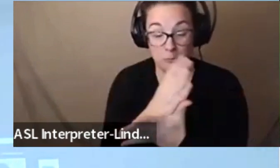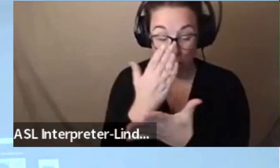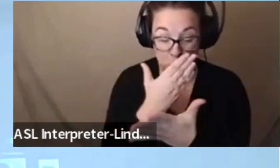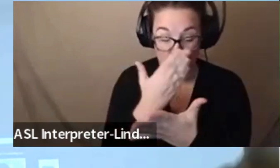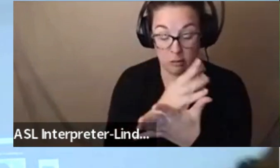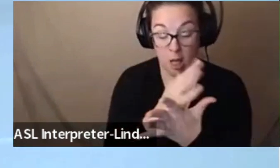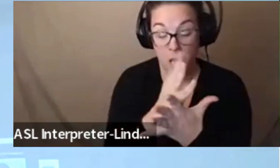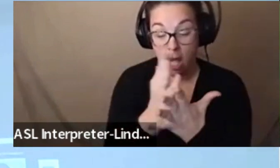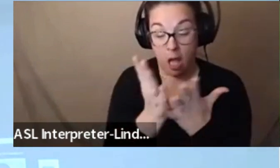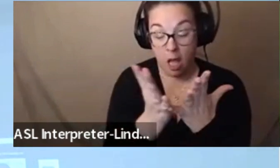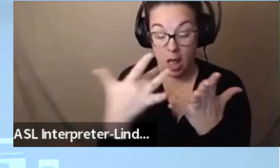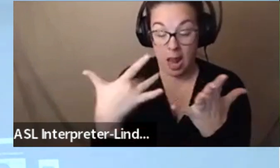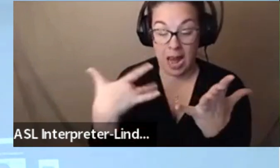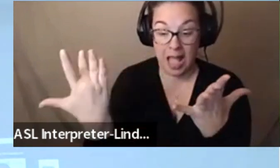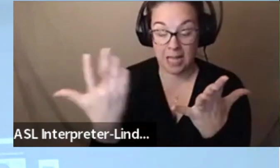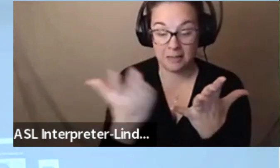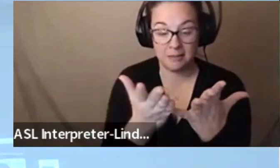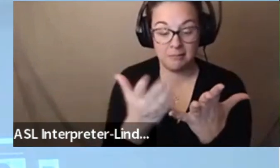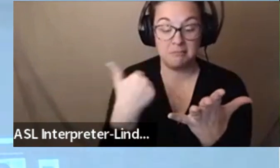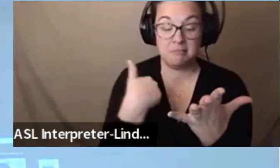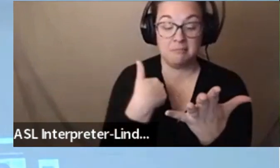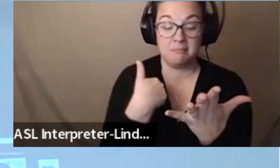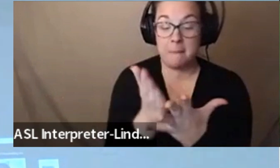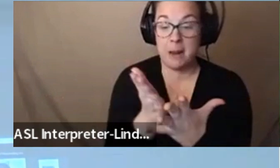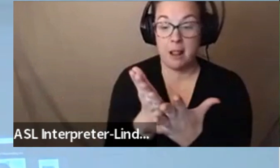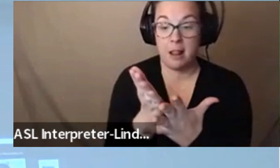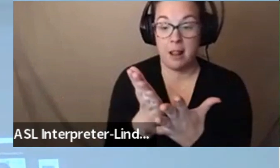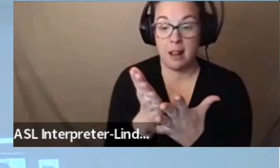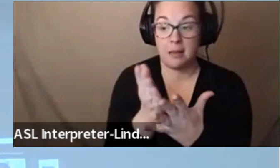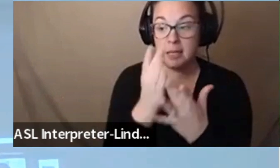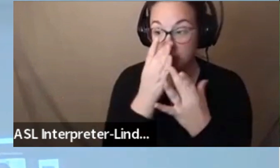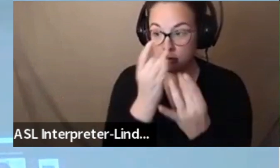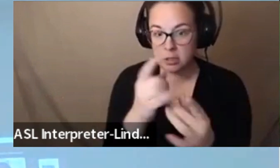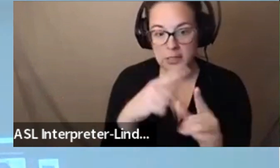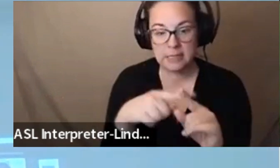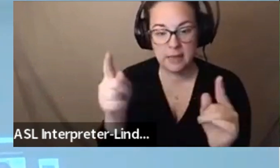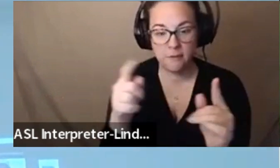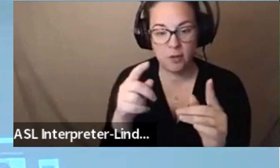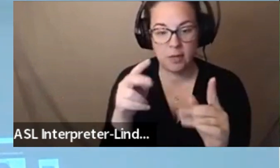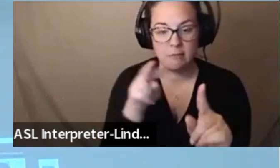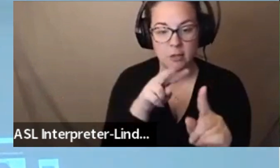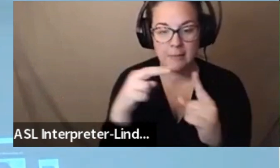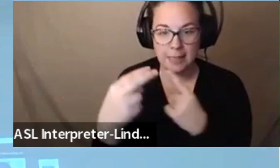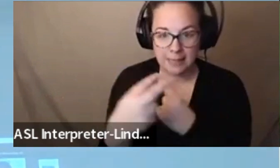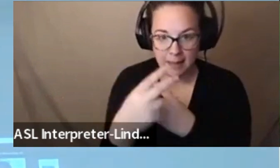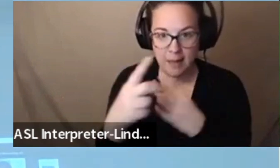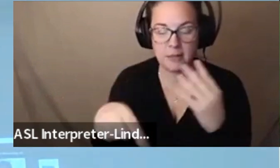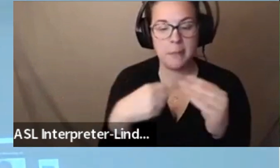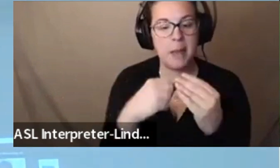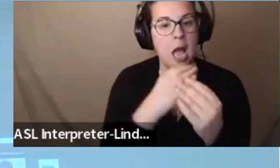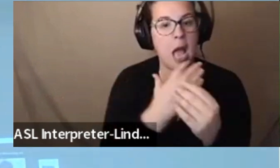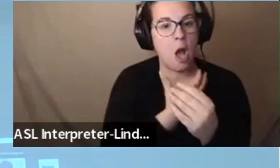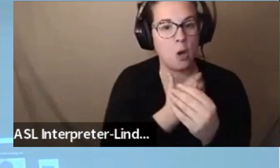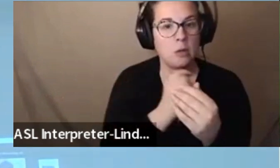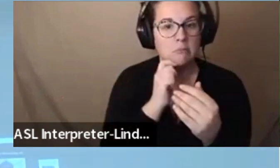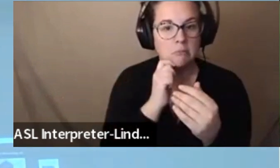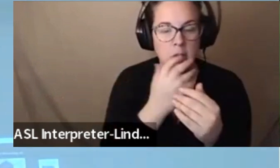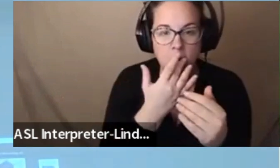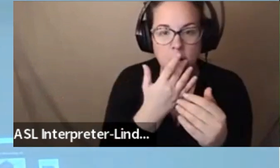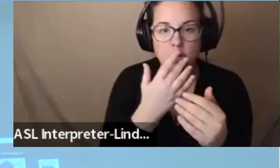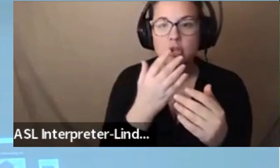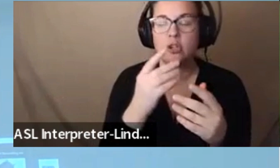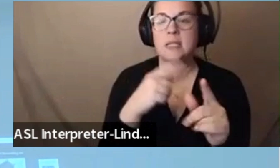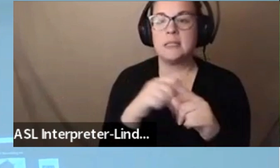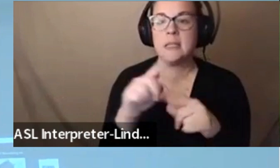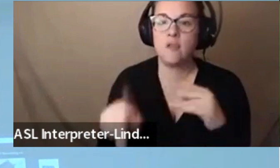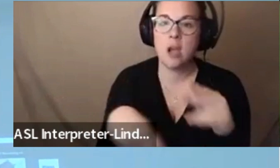who are lighter than me, then very light. And it's very interesting to see all of our different perspectives on our